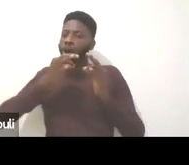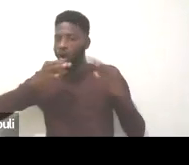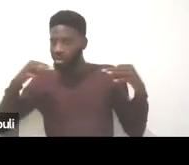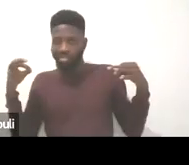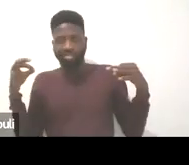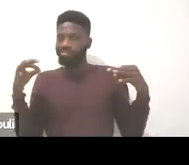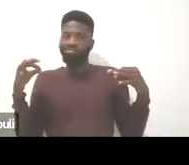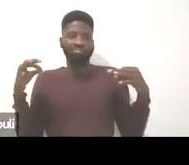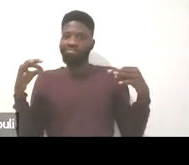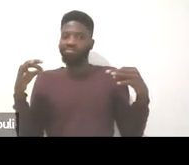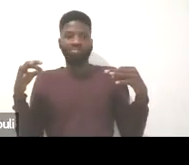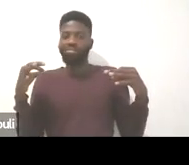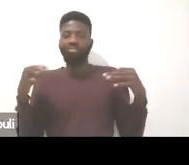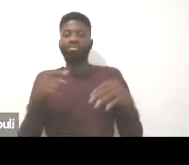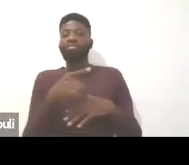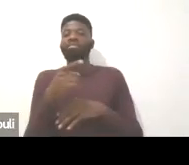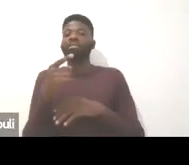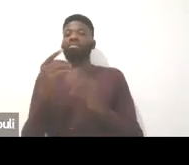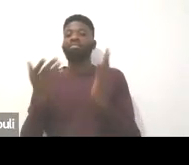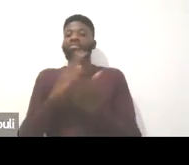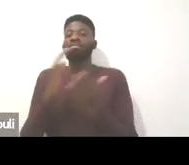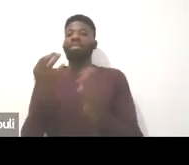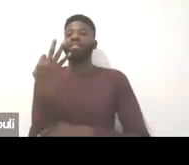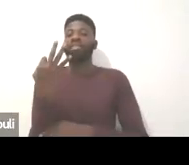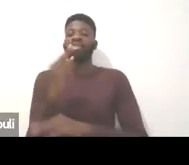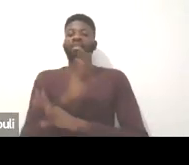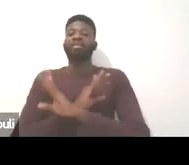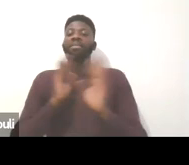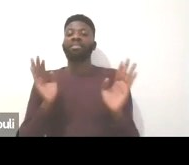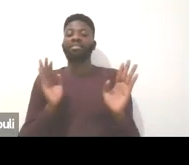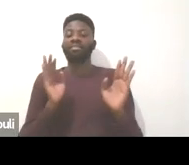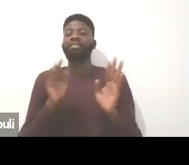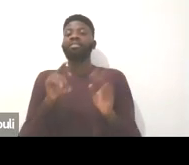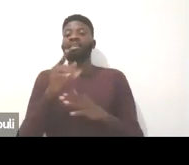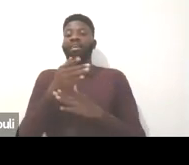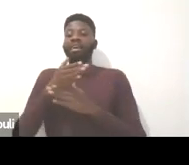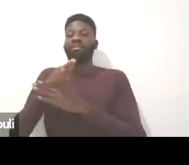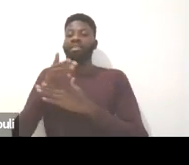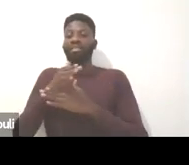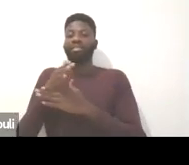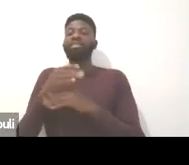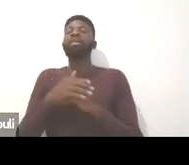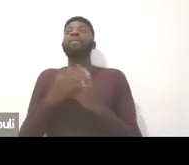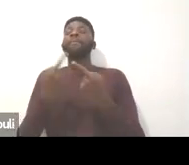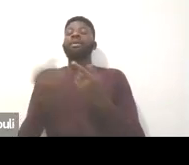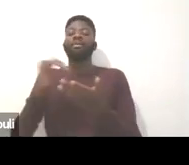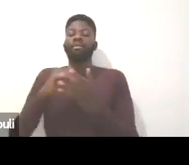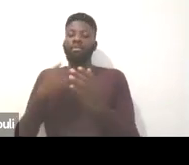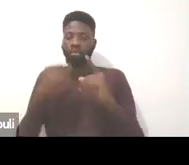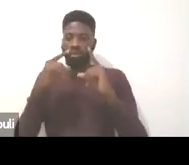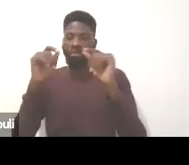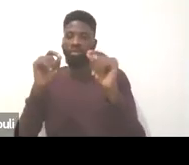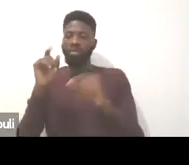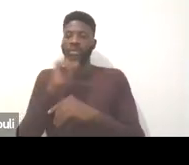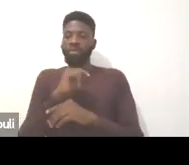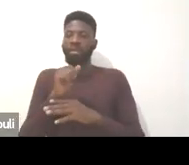since it's only 3 pages. Yeah, so I think it's average. But again, I said we do not have,